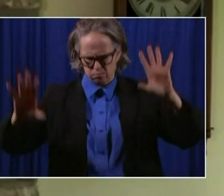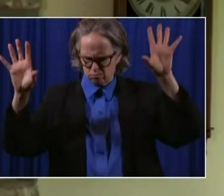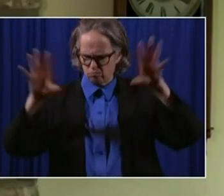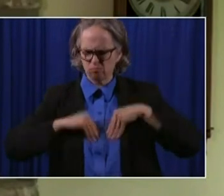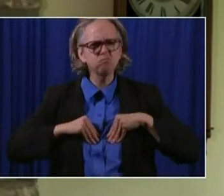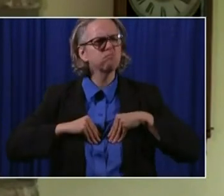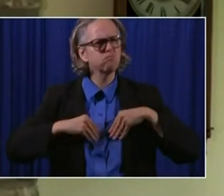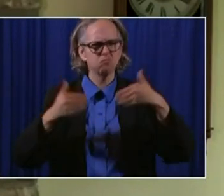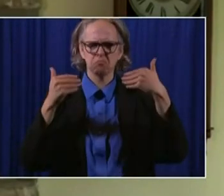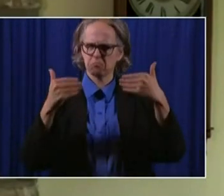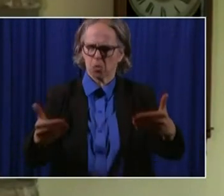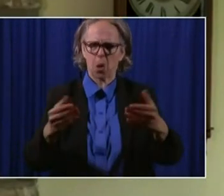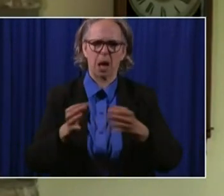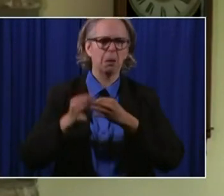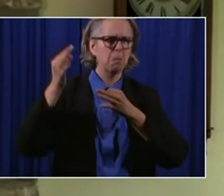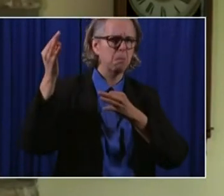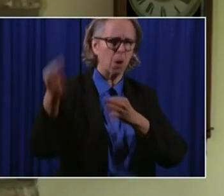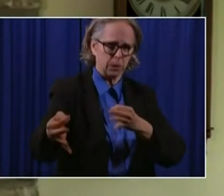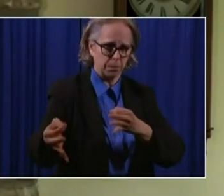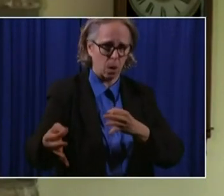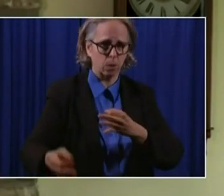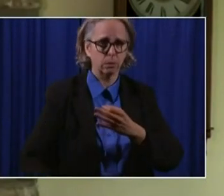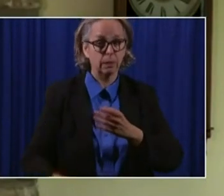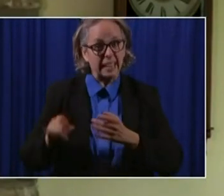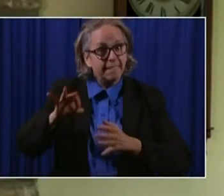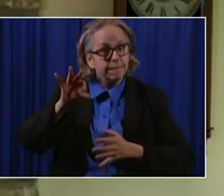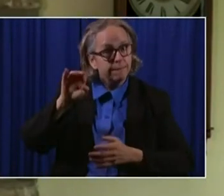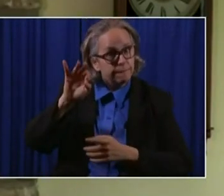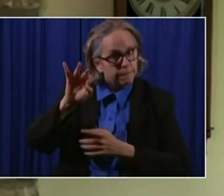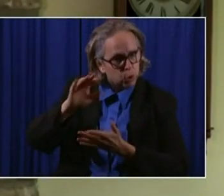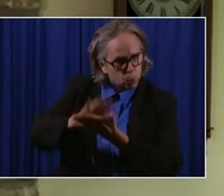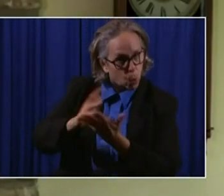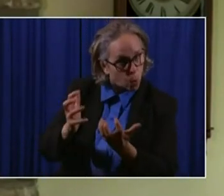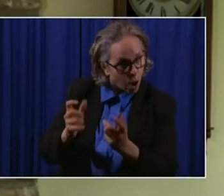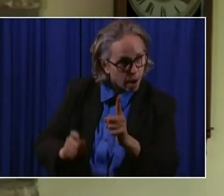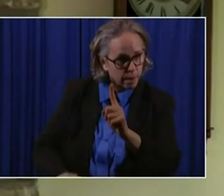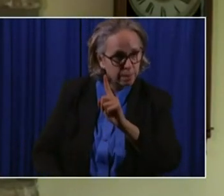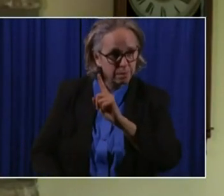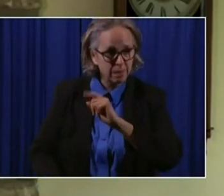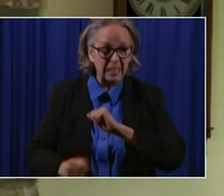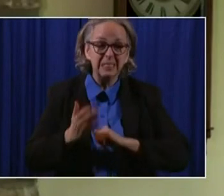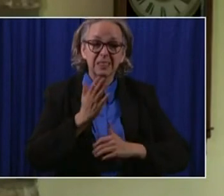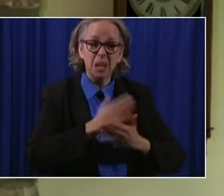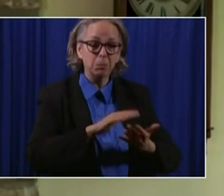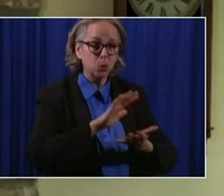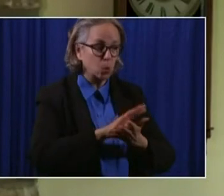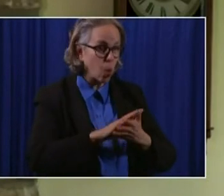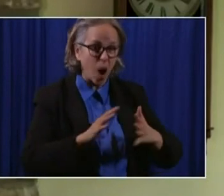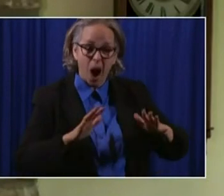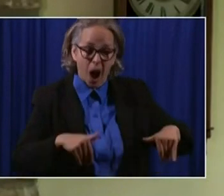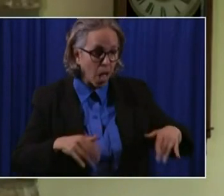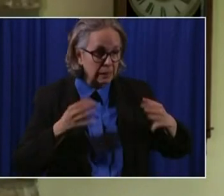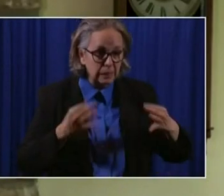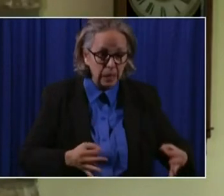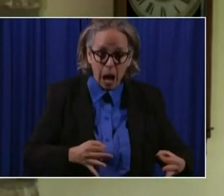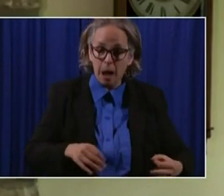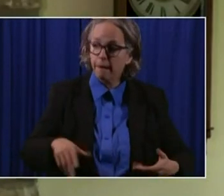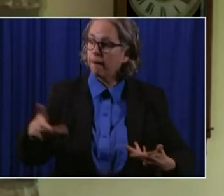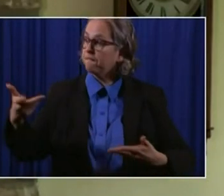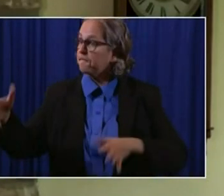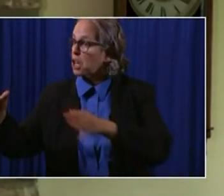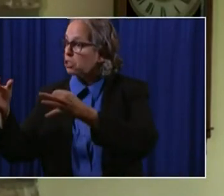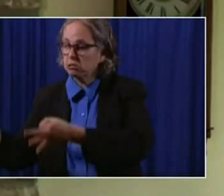go through this, frankly, we know some schools are still deciding. Some schools have already made up their mind. They've already